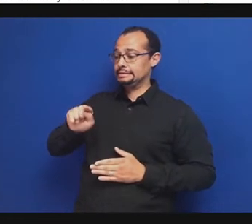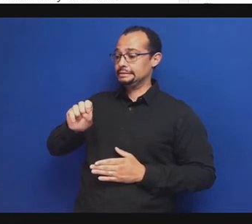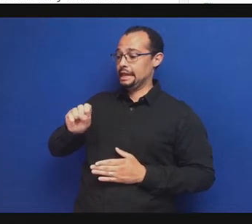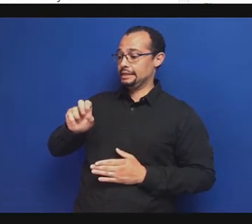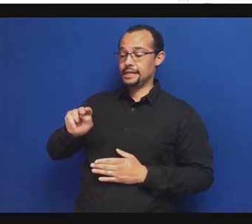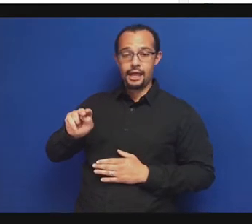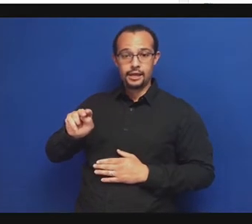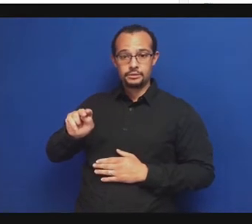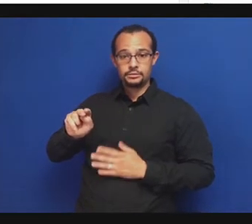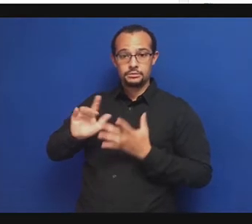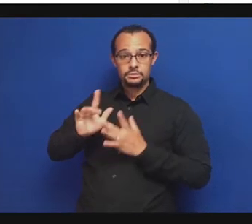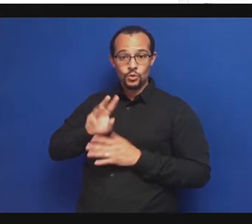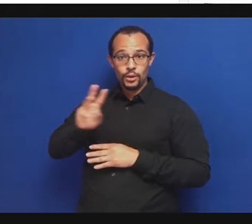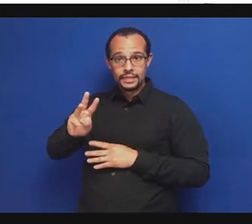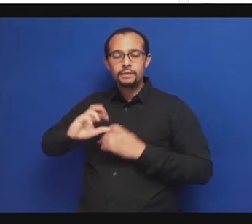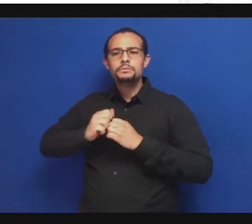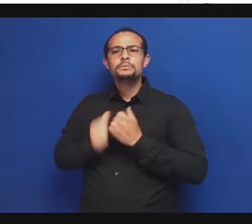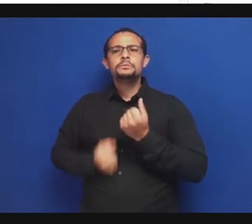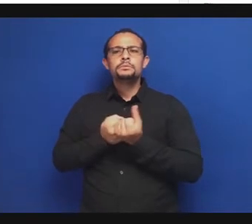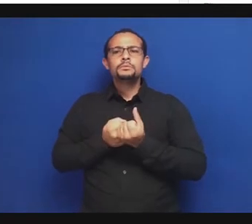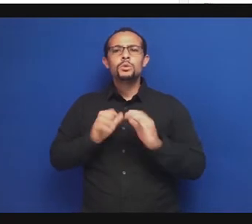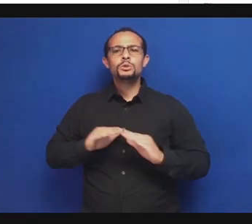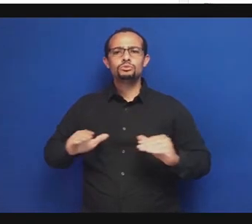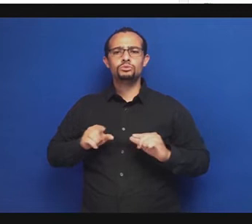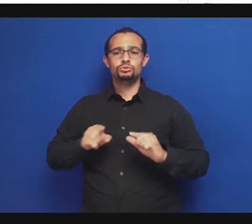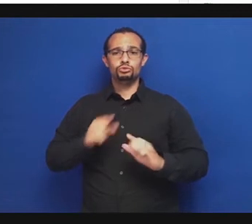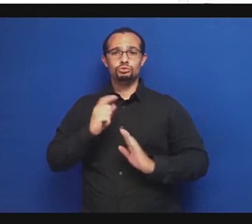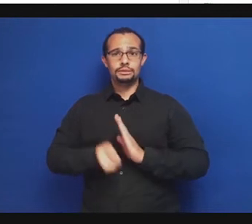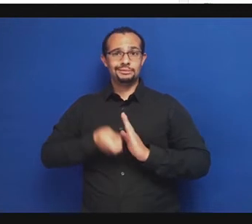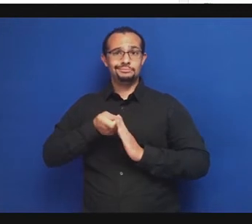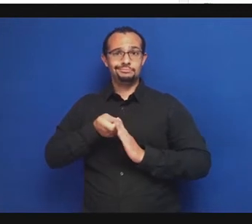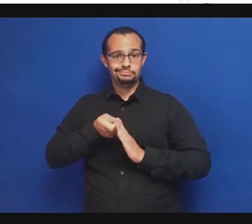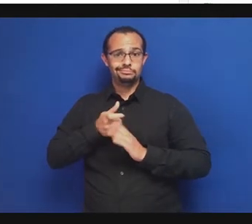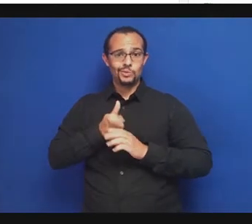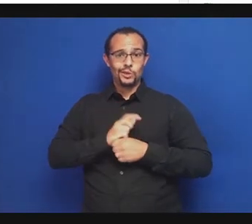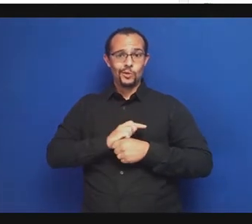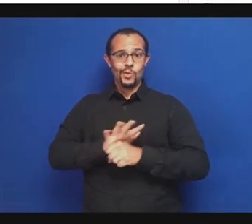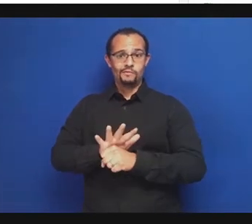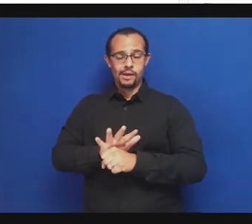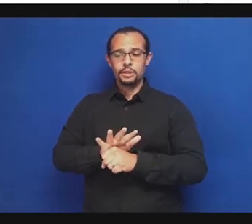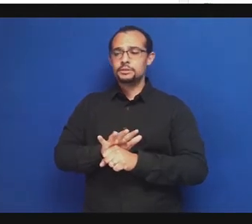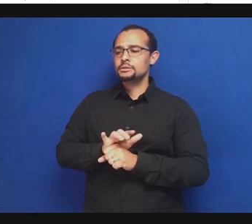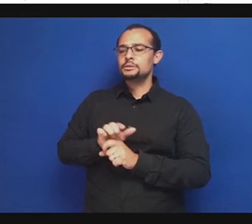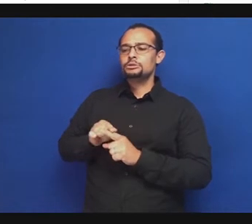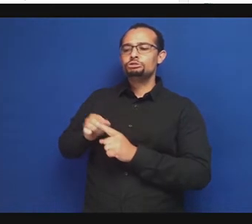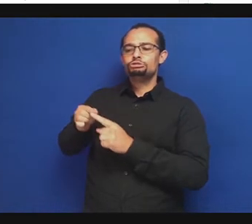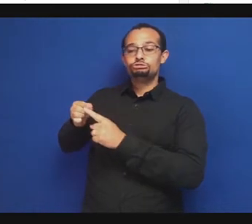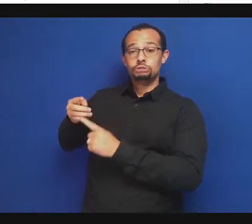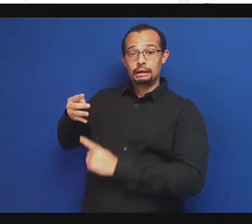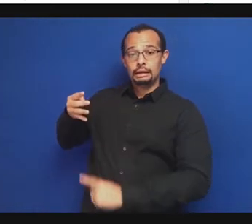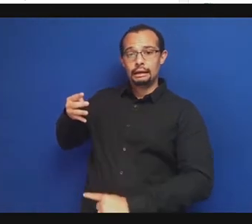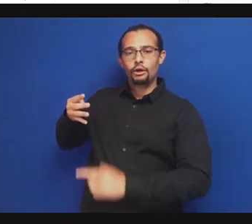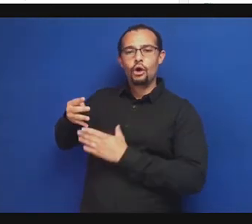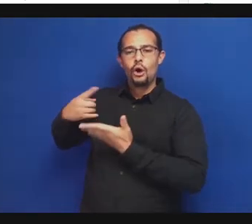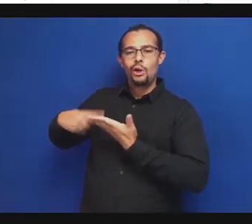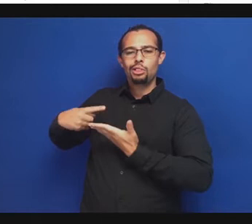are the talking points here laid out within their website that you can utilize. Remember, we